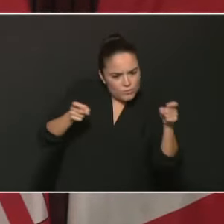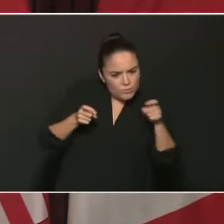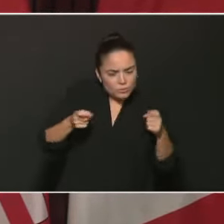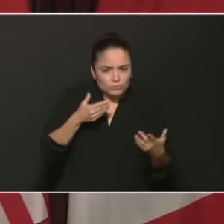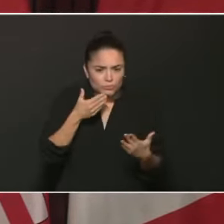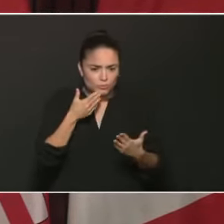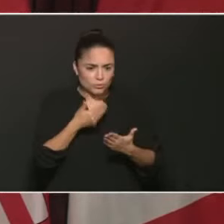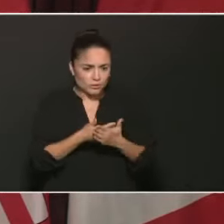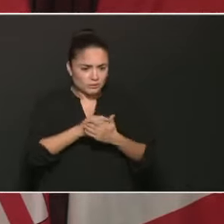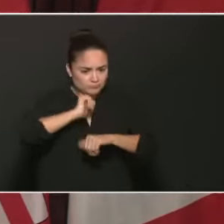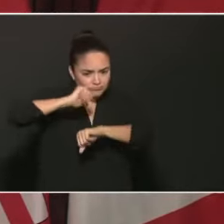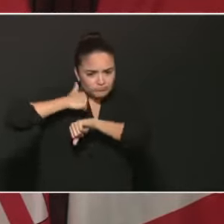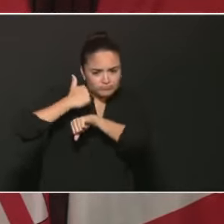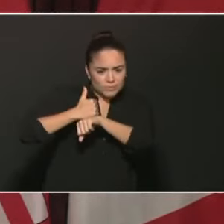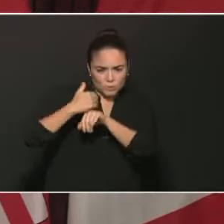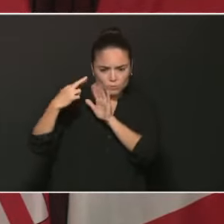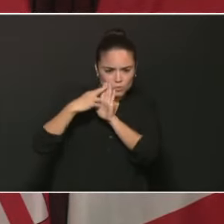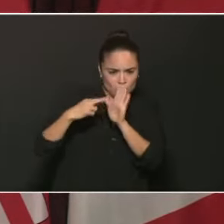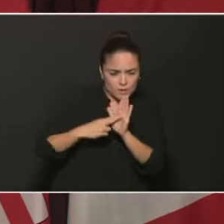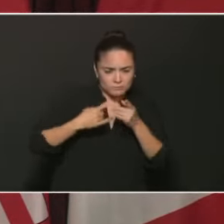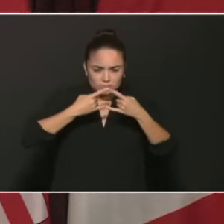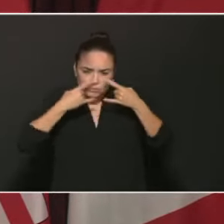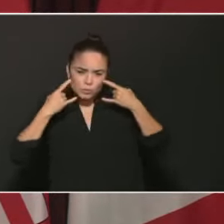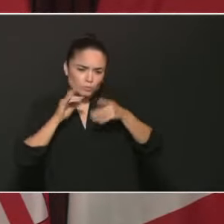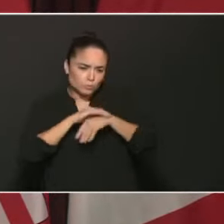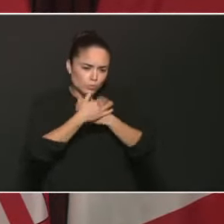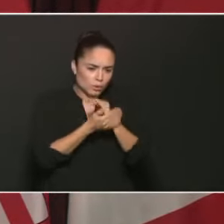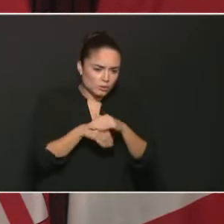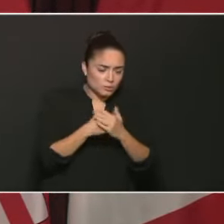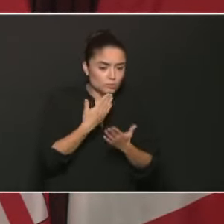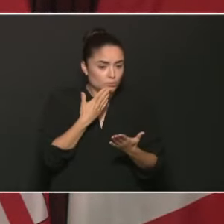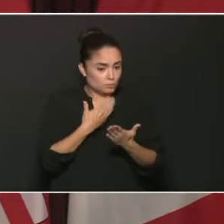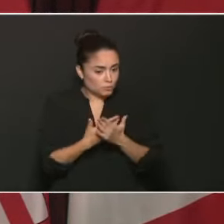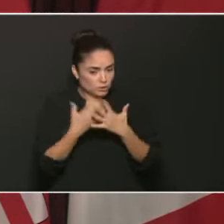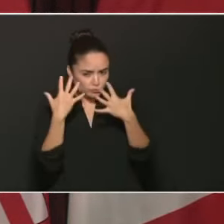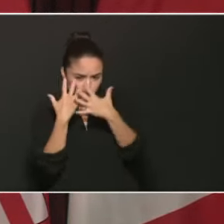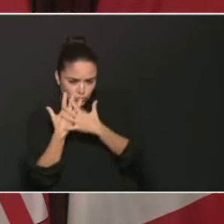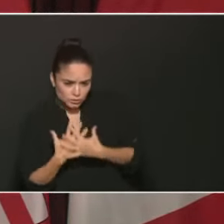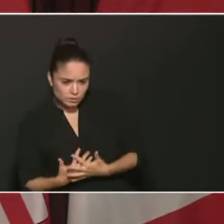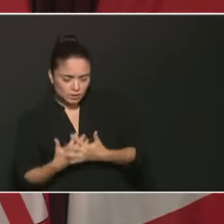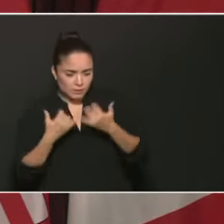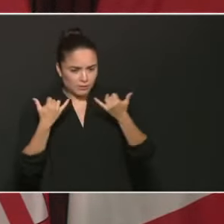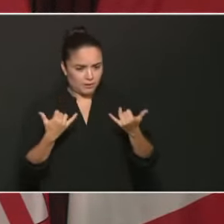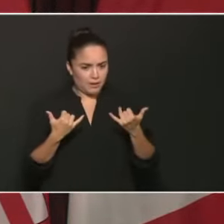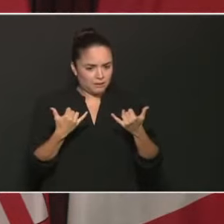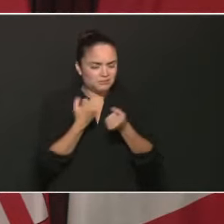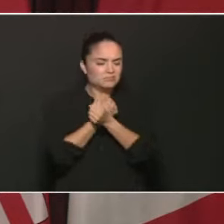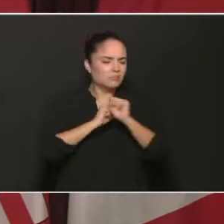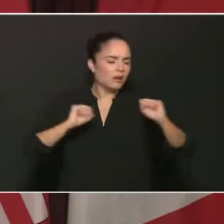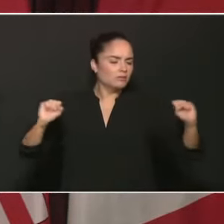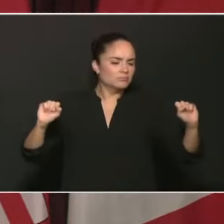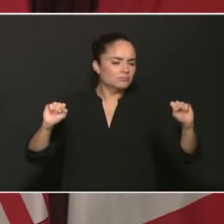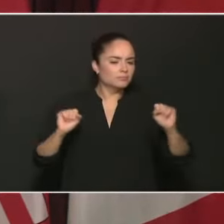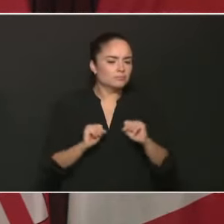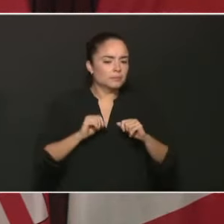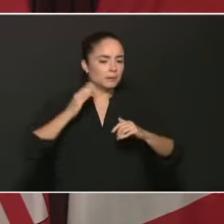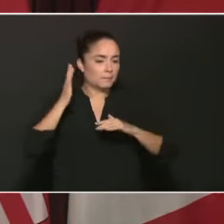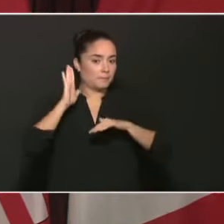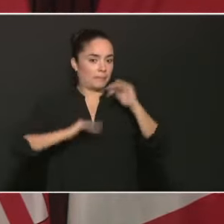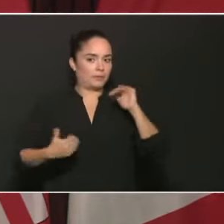So I think it's much safer now to be able to see patients. I am concerned of a backlog